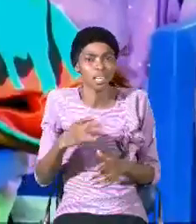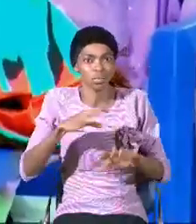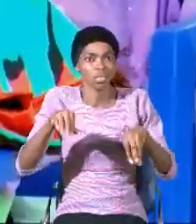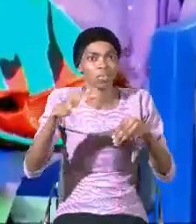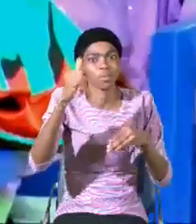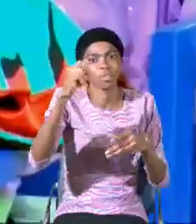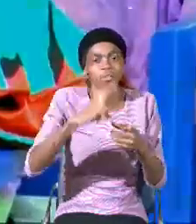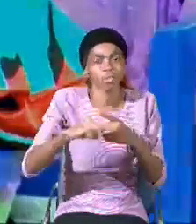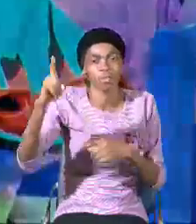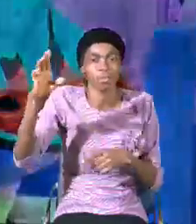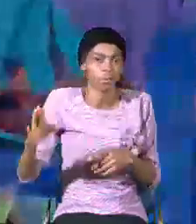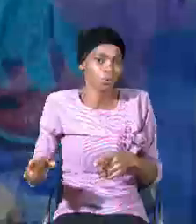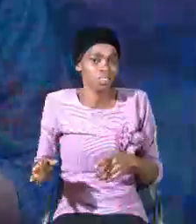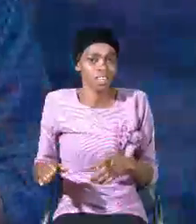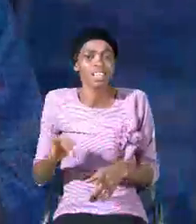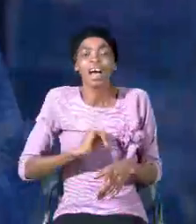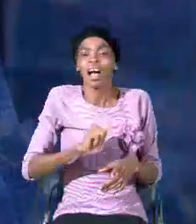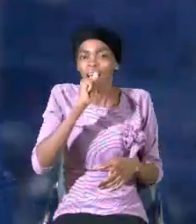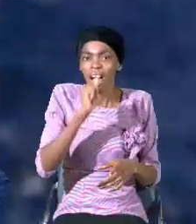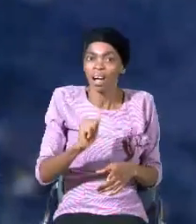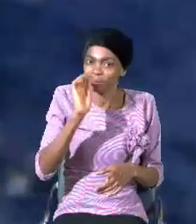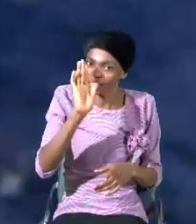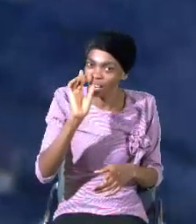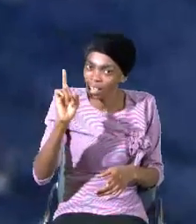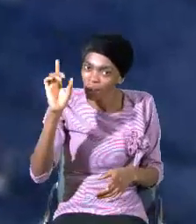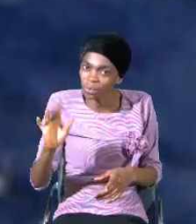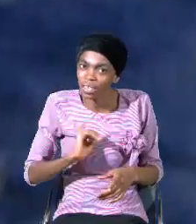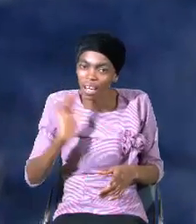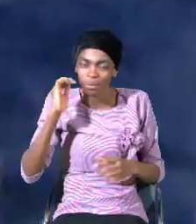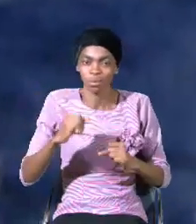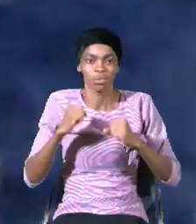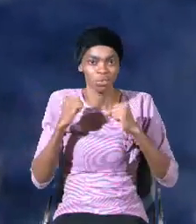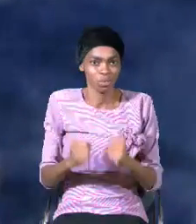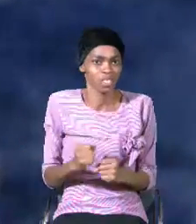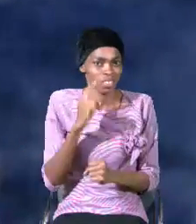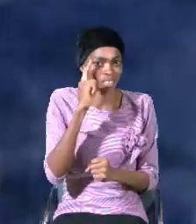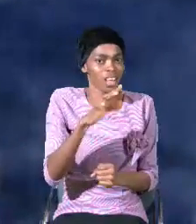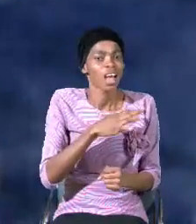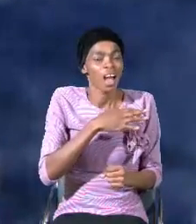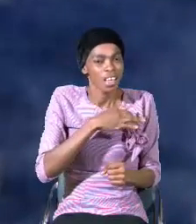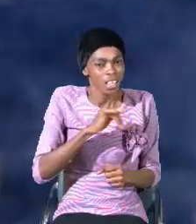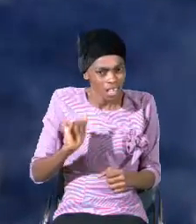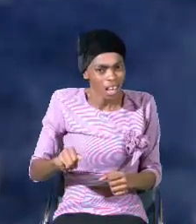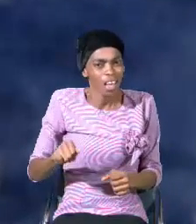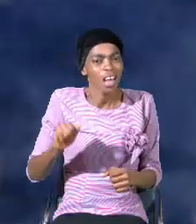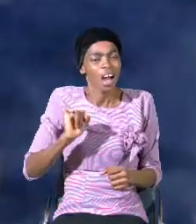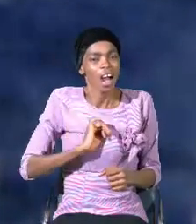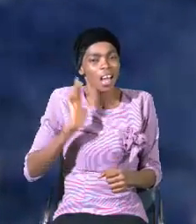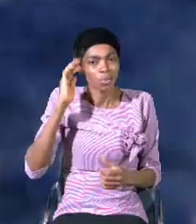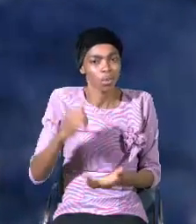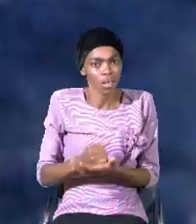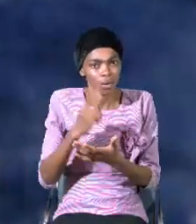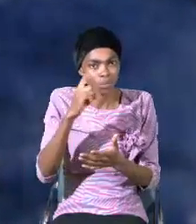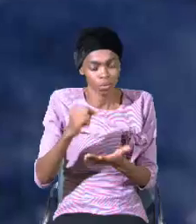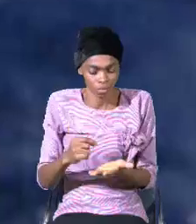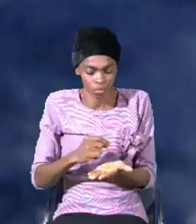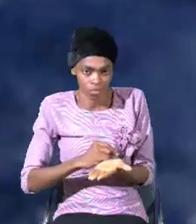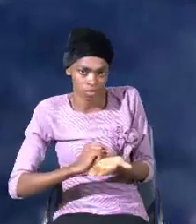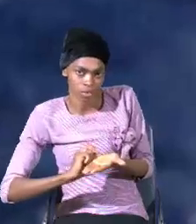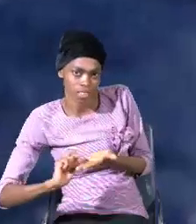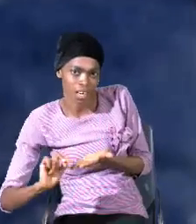will strengthen thee. Yea, I will help thee. Underline that. I